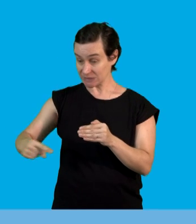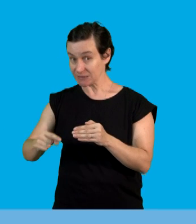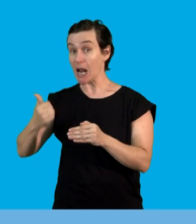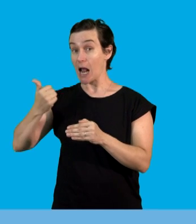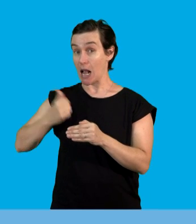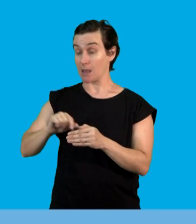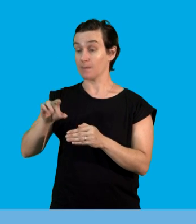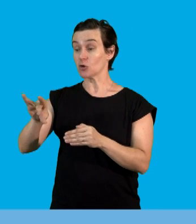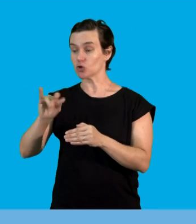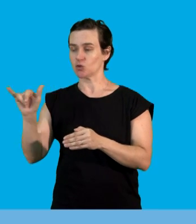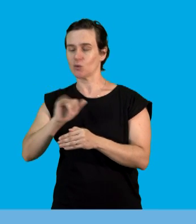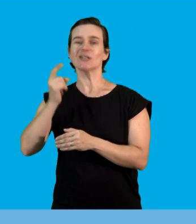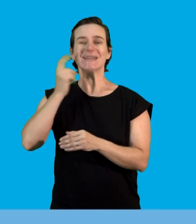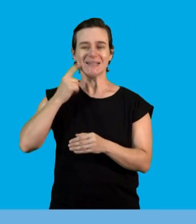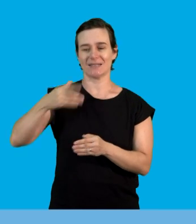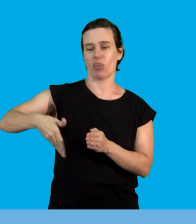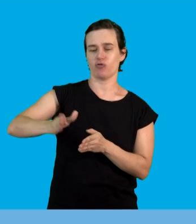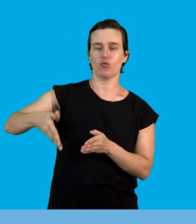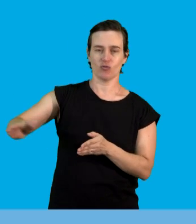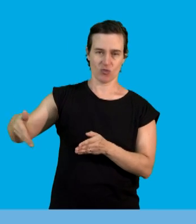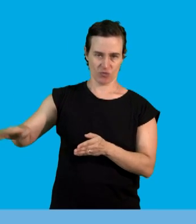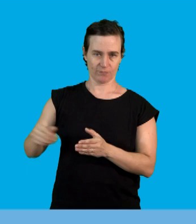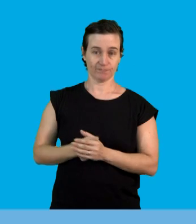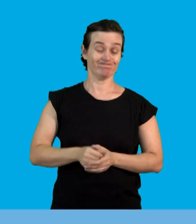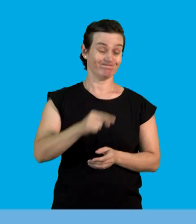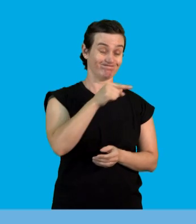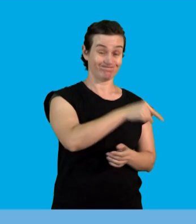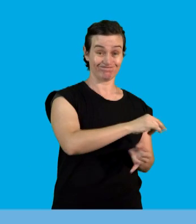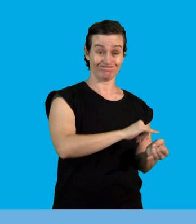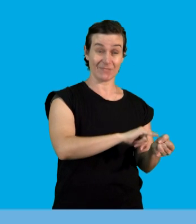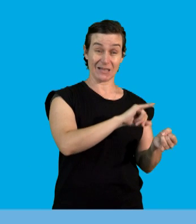path with the least resistance. In